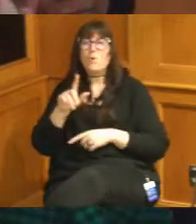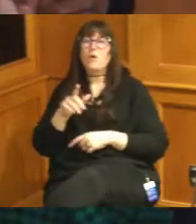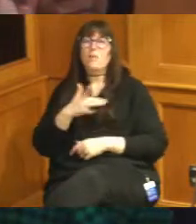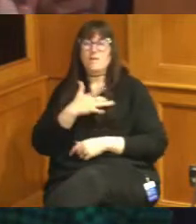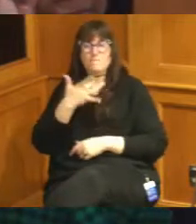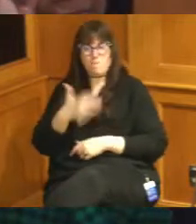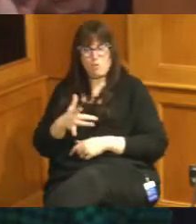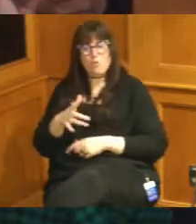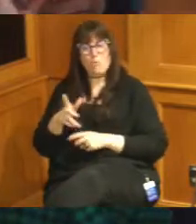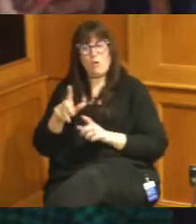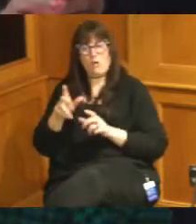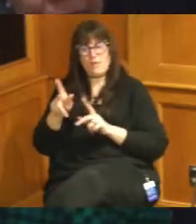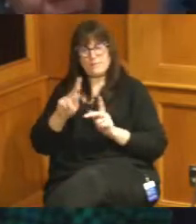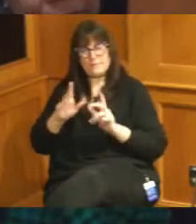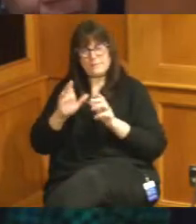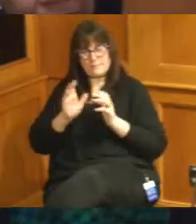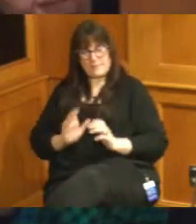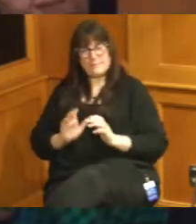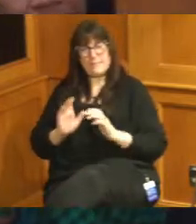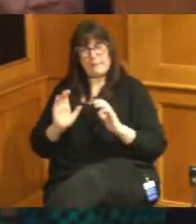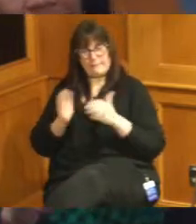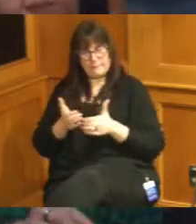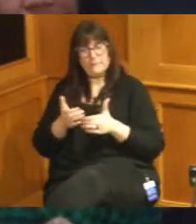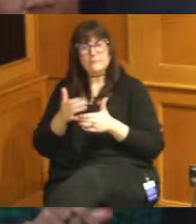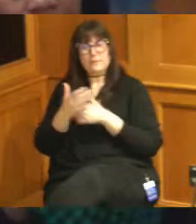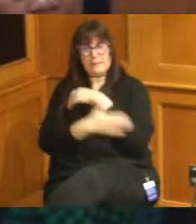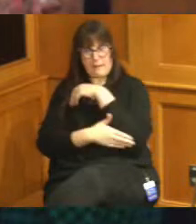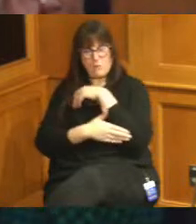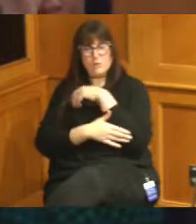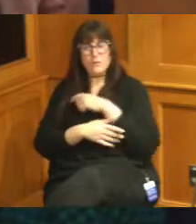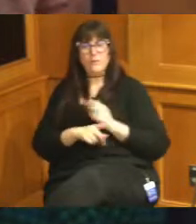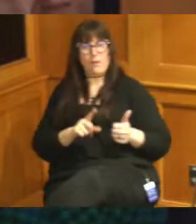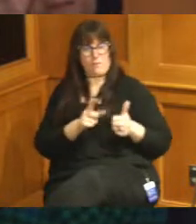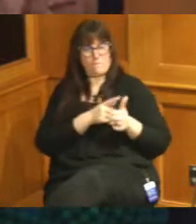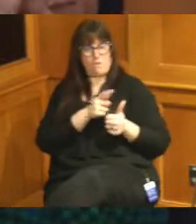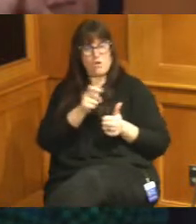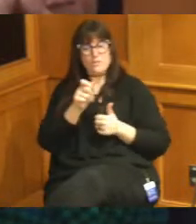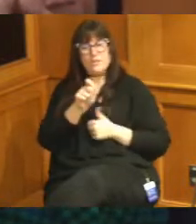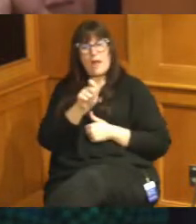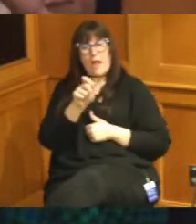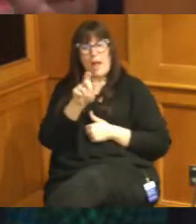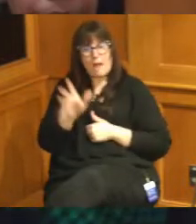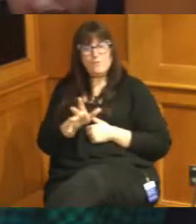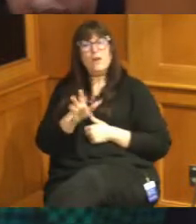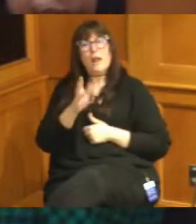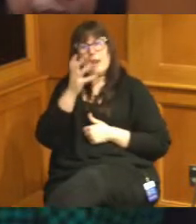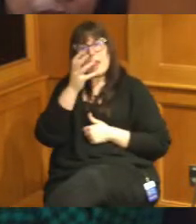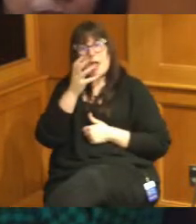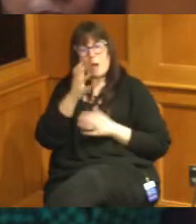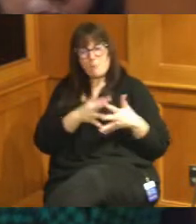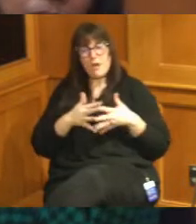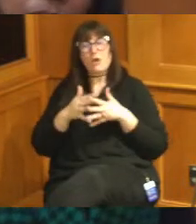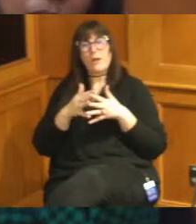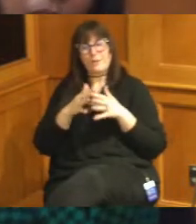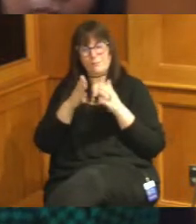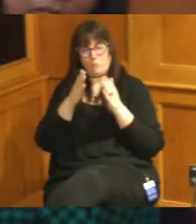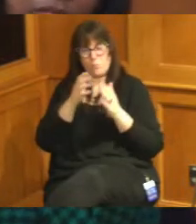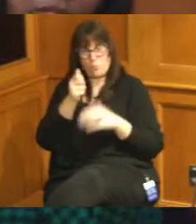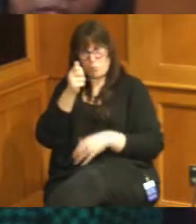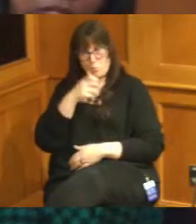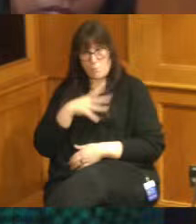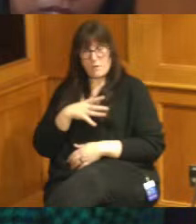our county. And whereas Debbie Alsop served as the first African-American president of the Wyoming City School Board